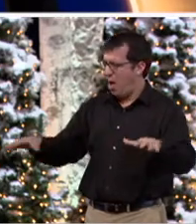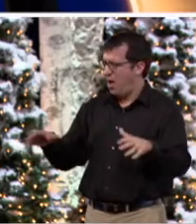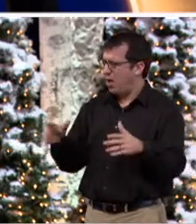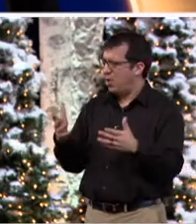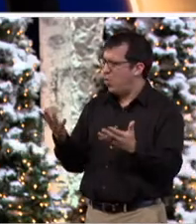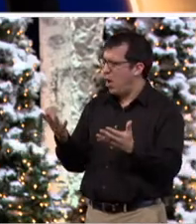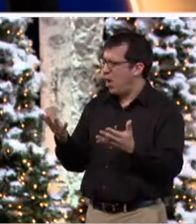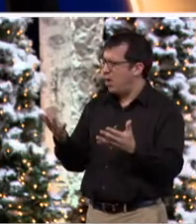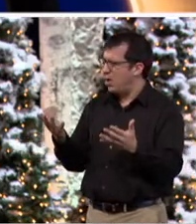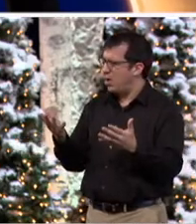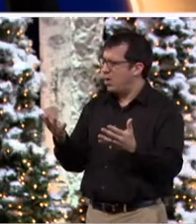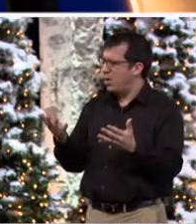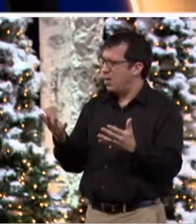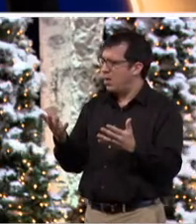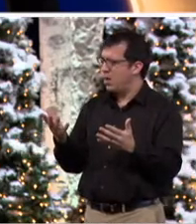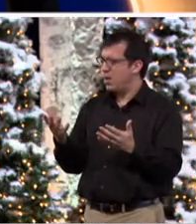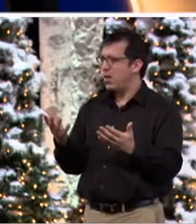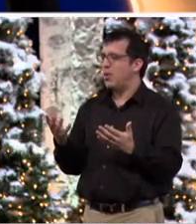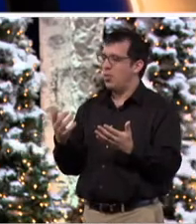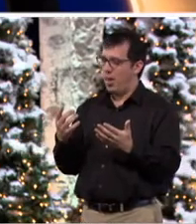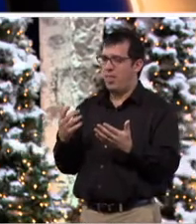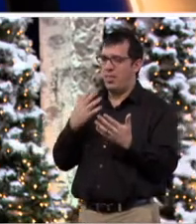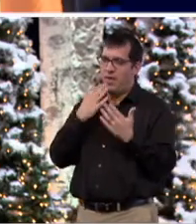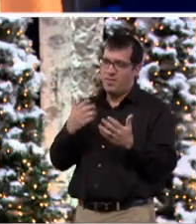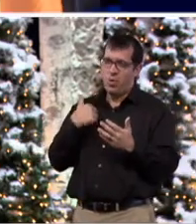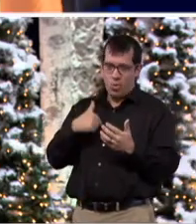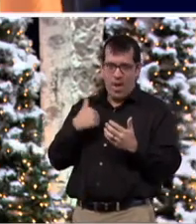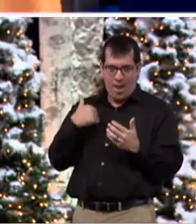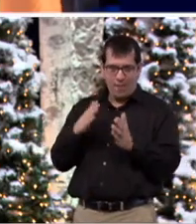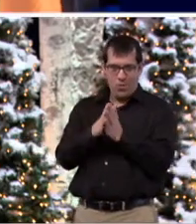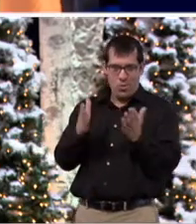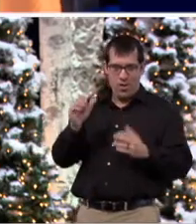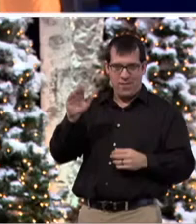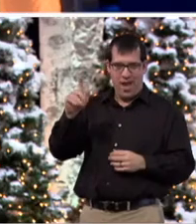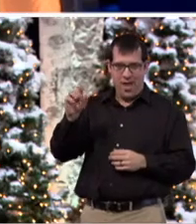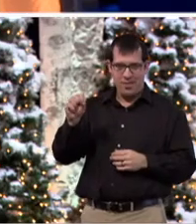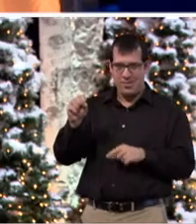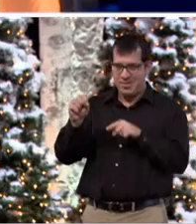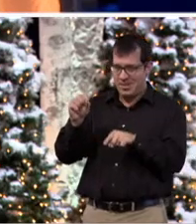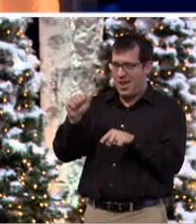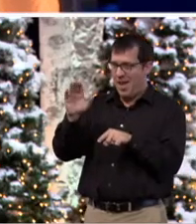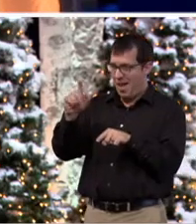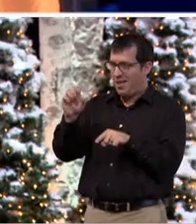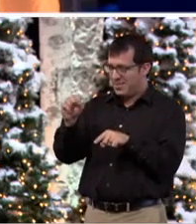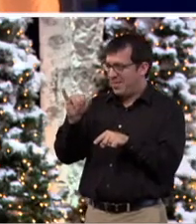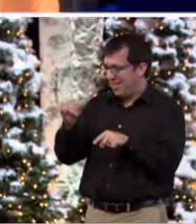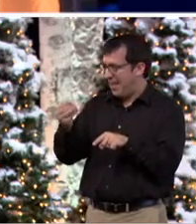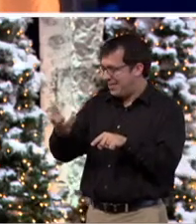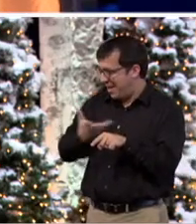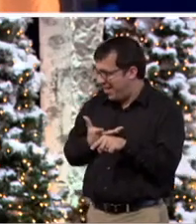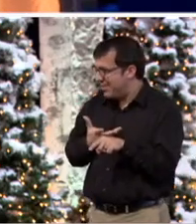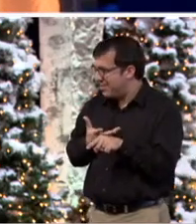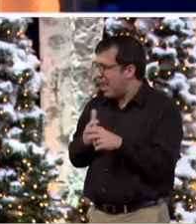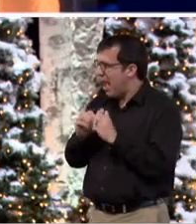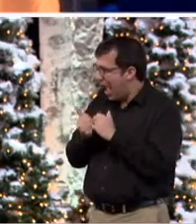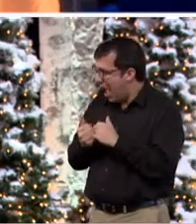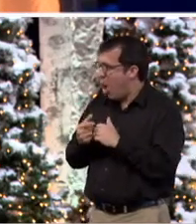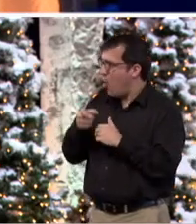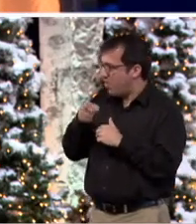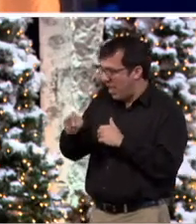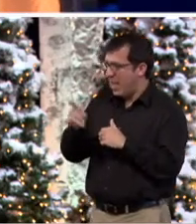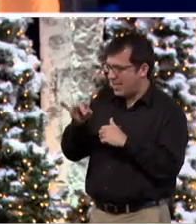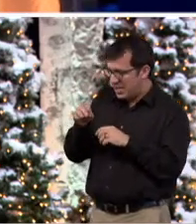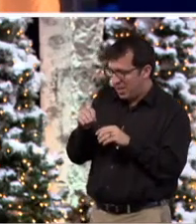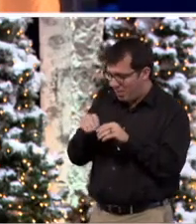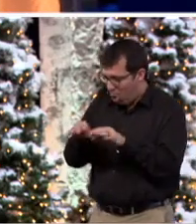Well, fortunately, we have the book of Acts. And it tells us how they mobilized. Acts,